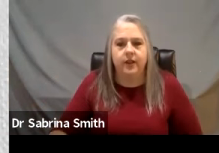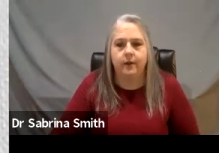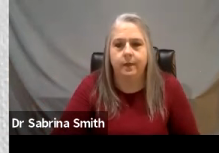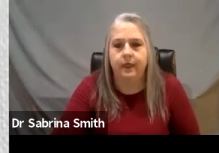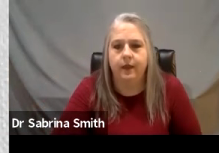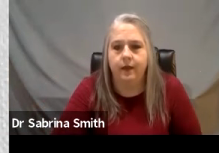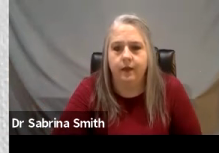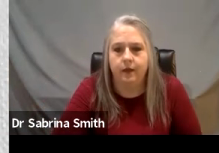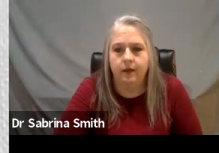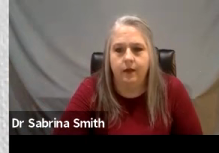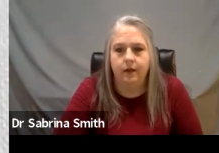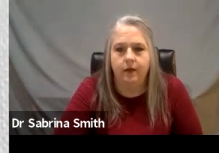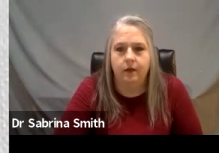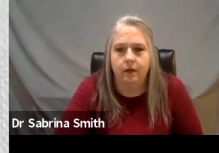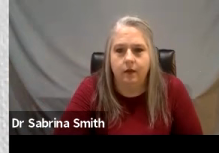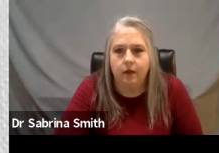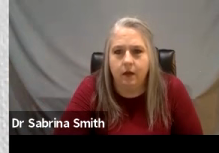cohesion.